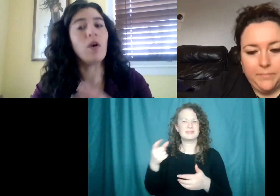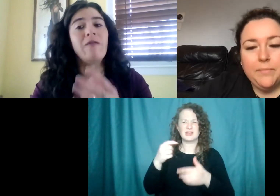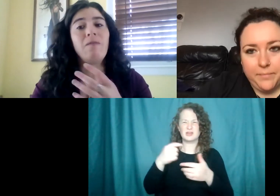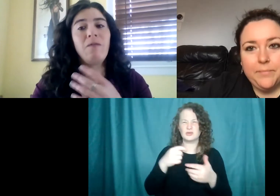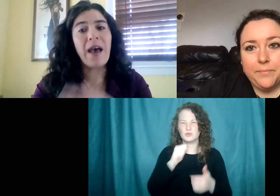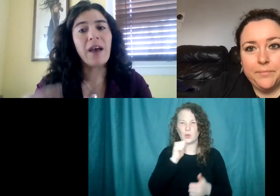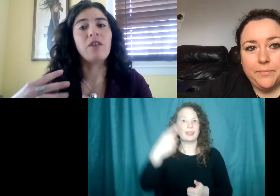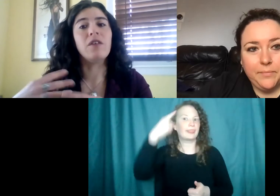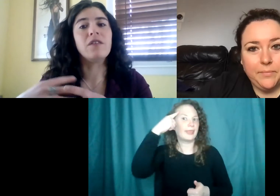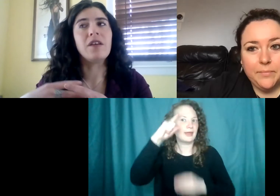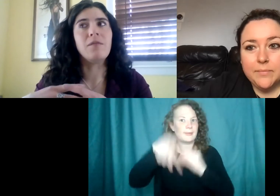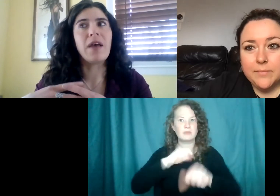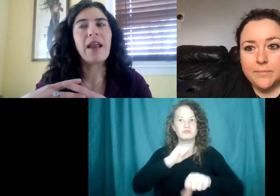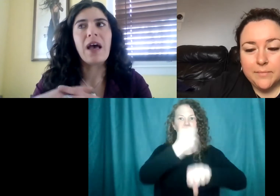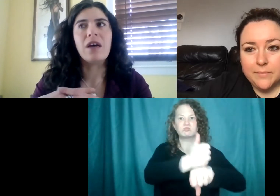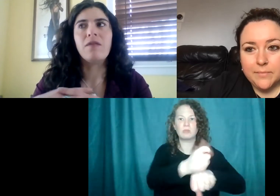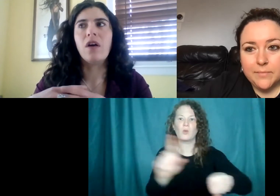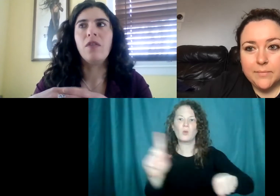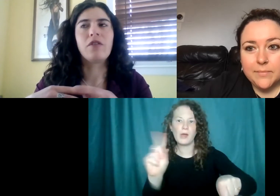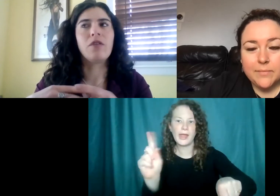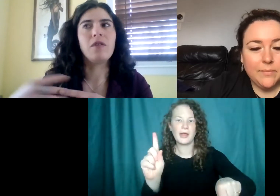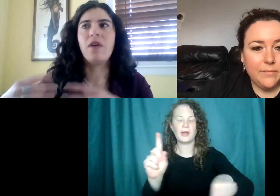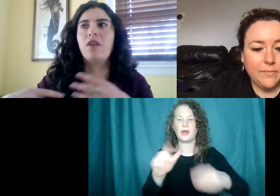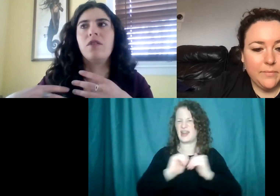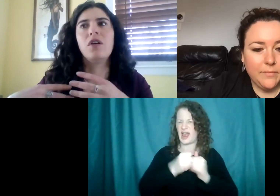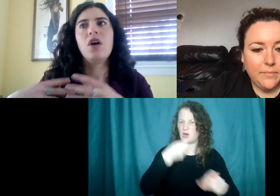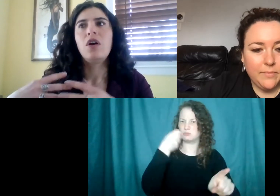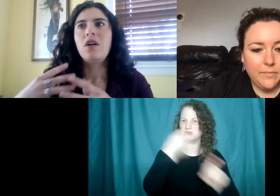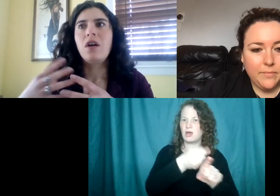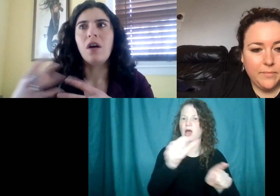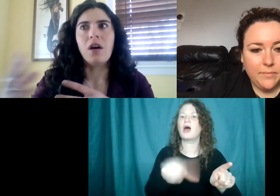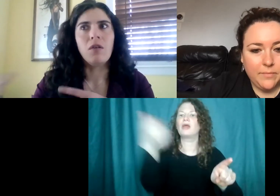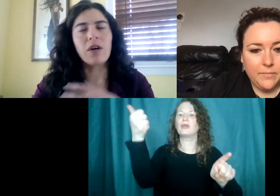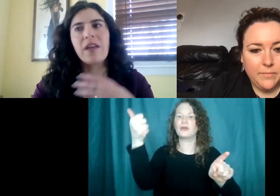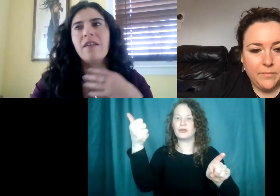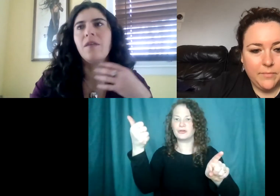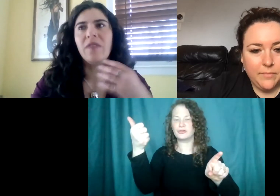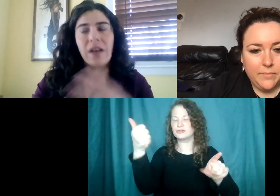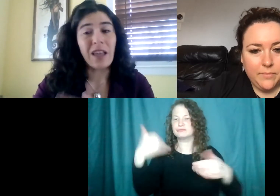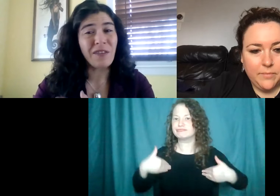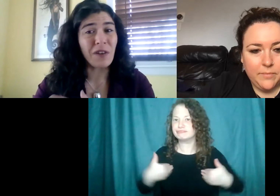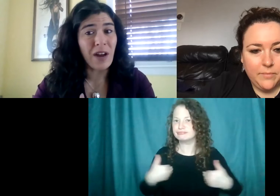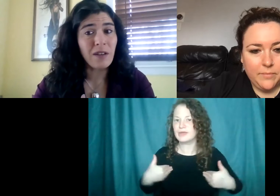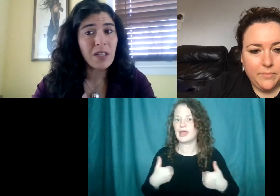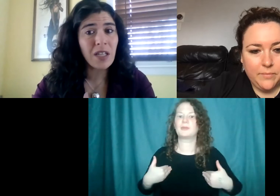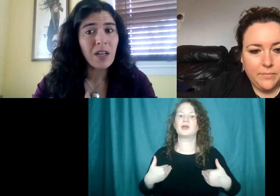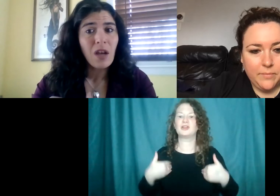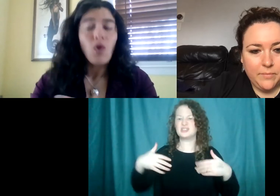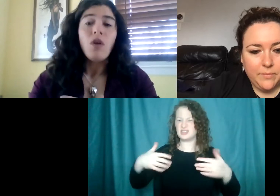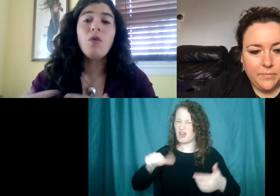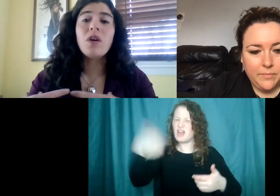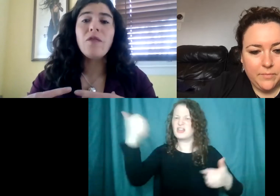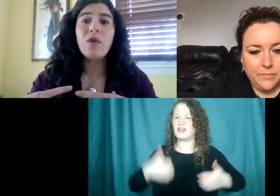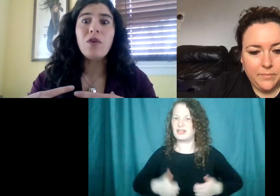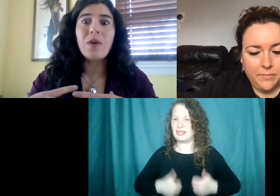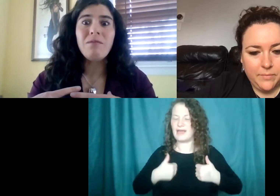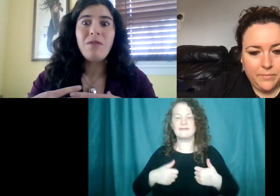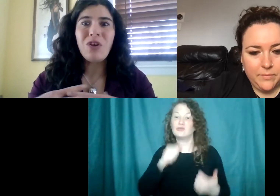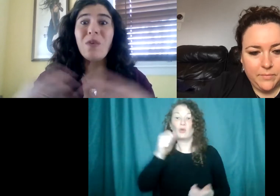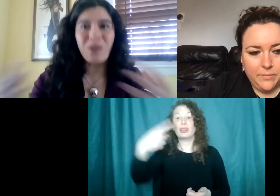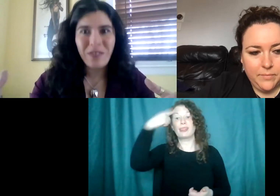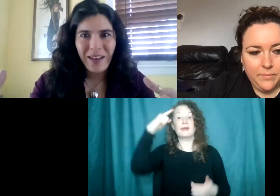and what factors it might have on the growth of other organisms and life around it, or if you